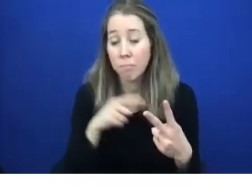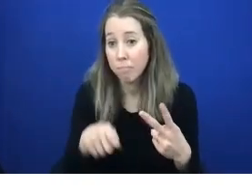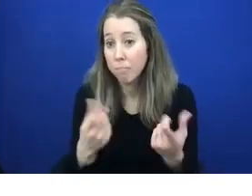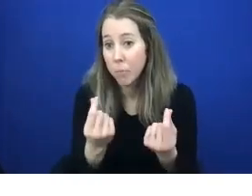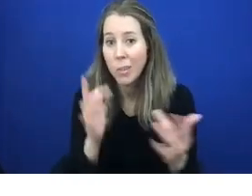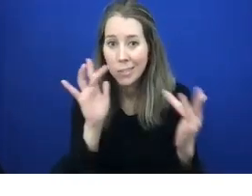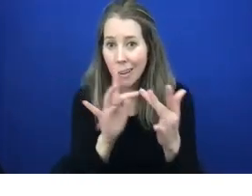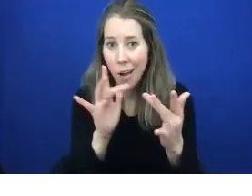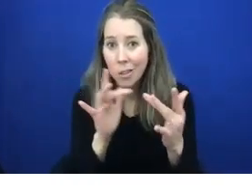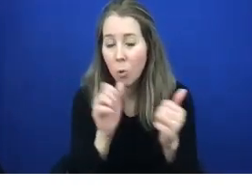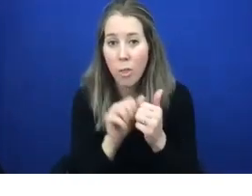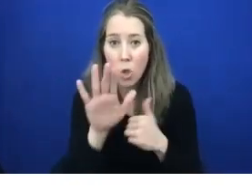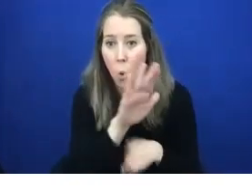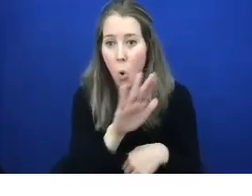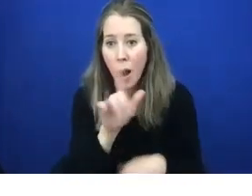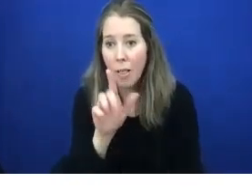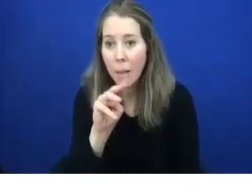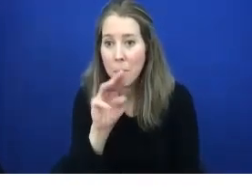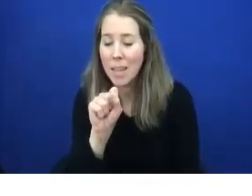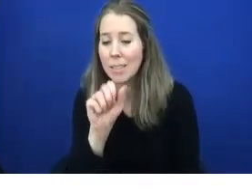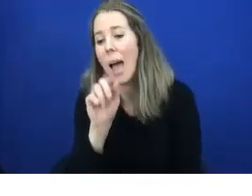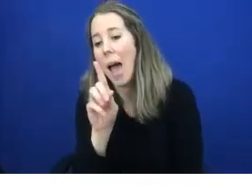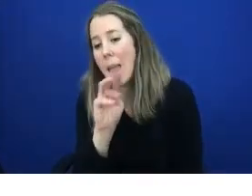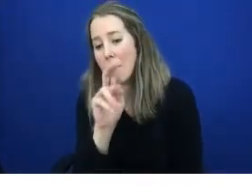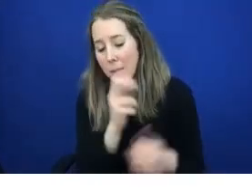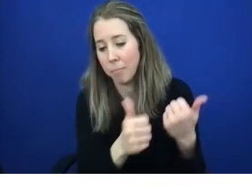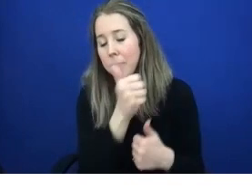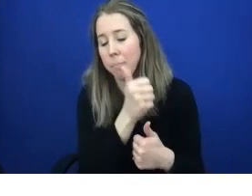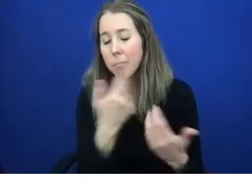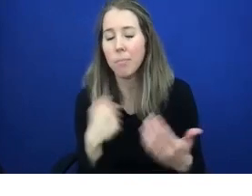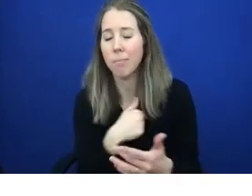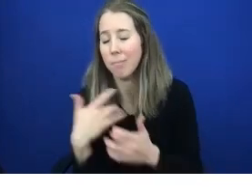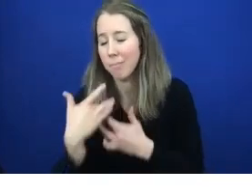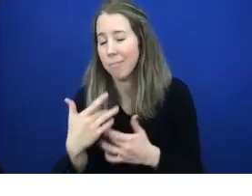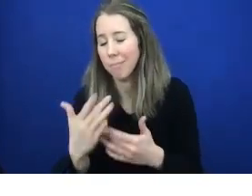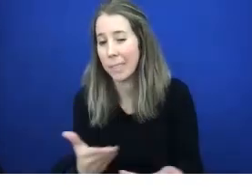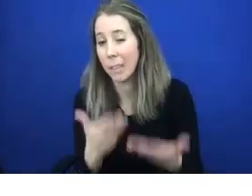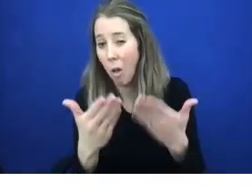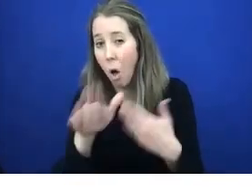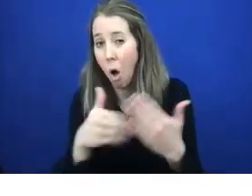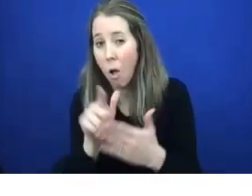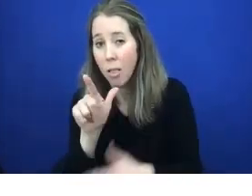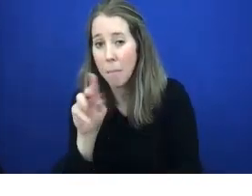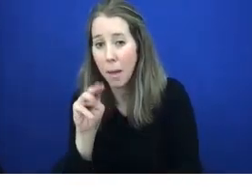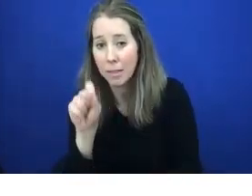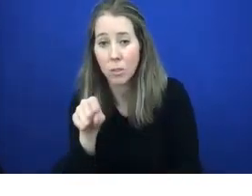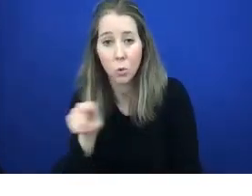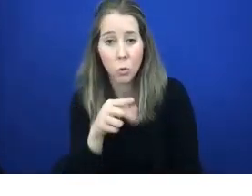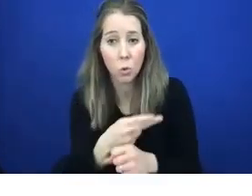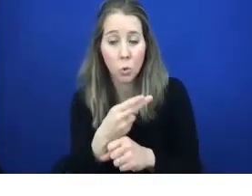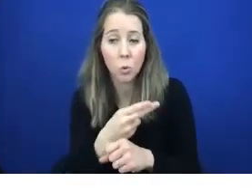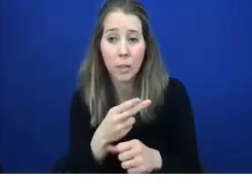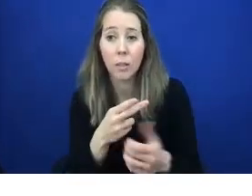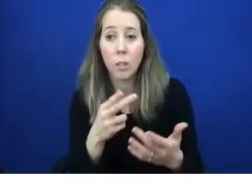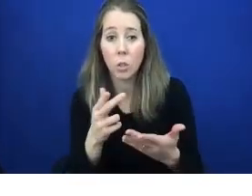in contact with your LMS admin. We typically suggest on all of the LMSs that you're using this with